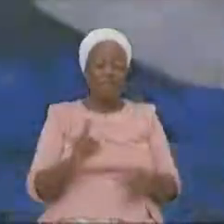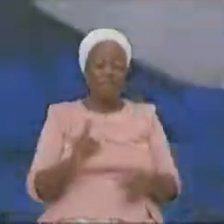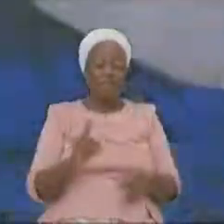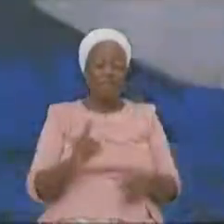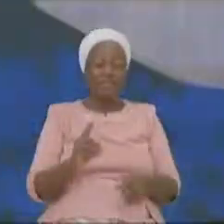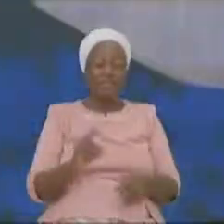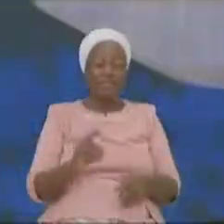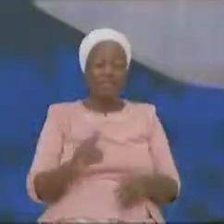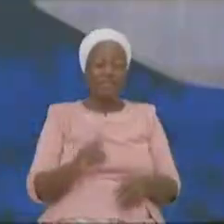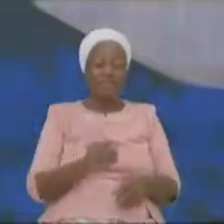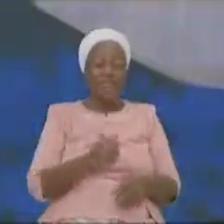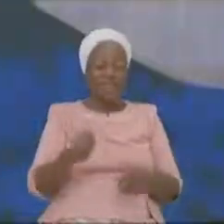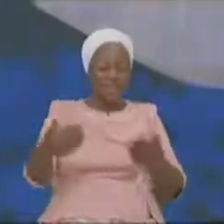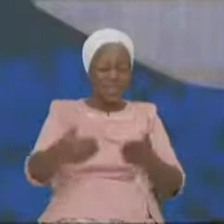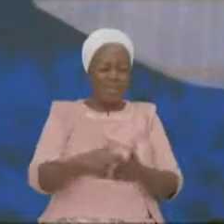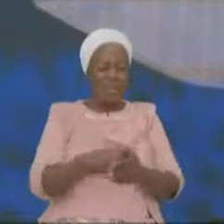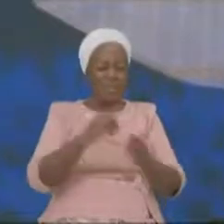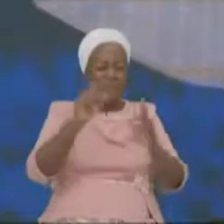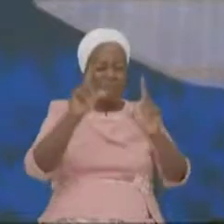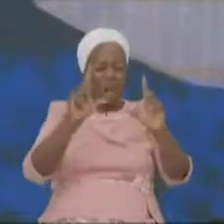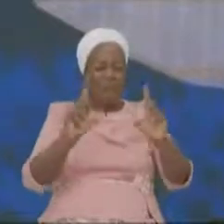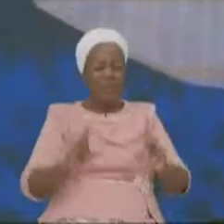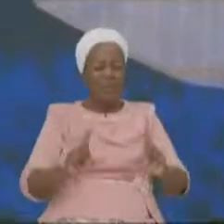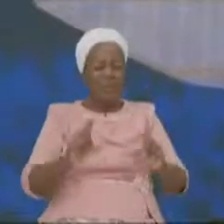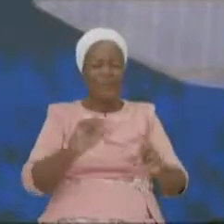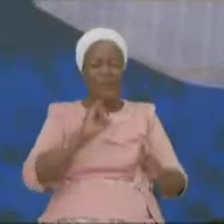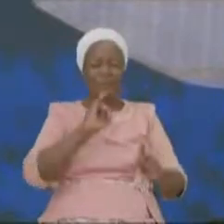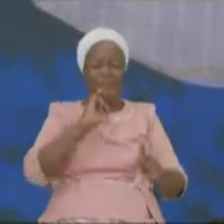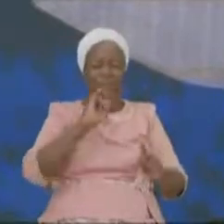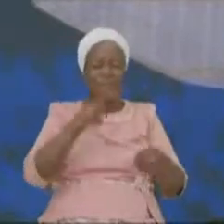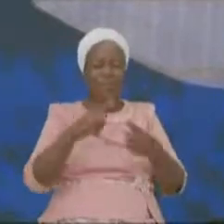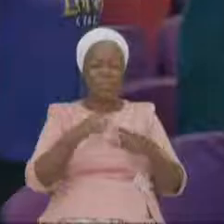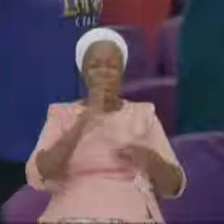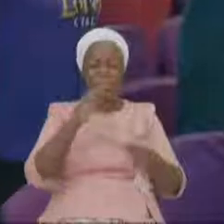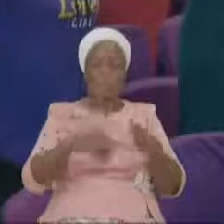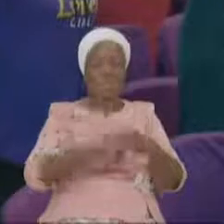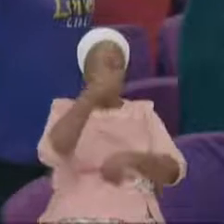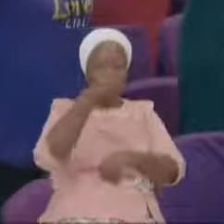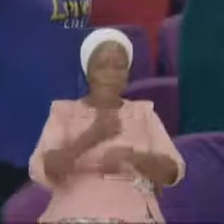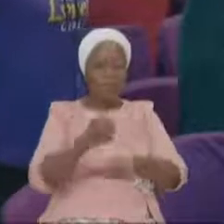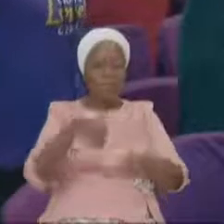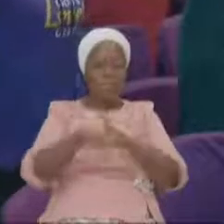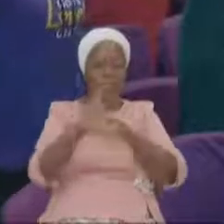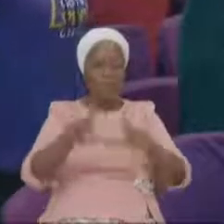A new level is going to be established in your life.